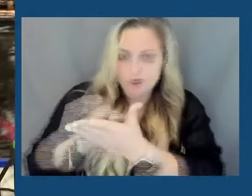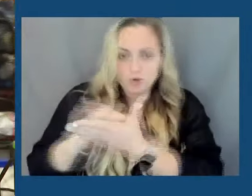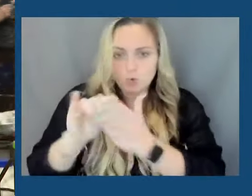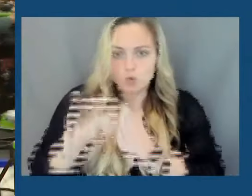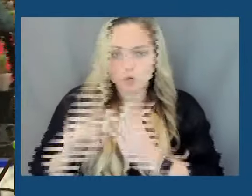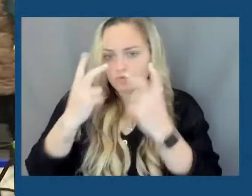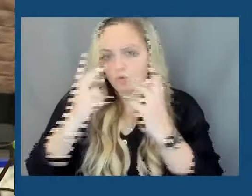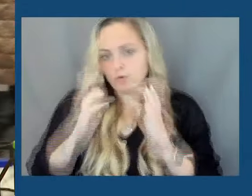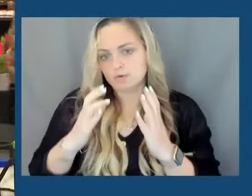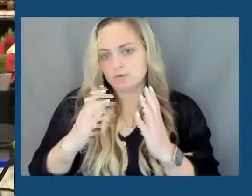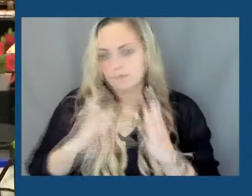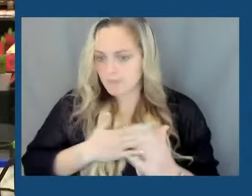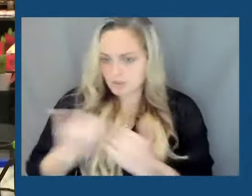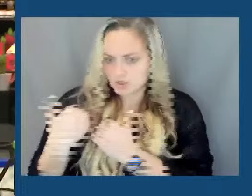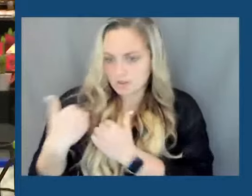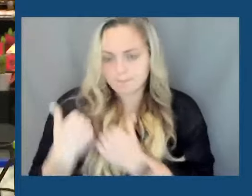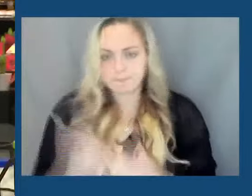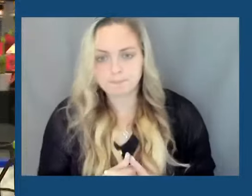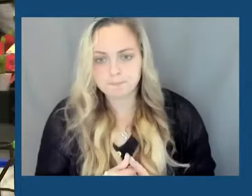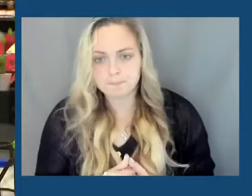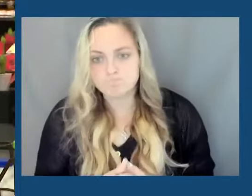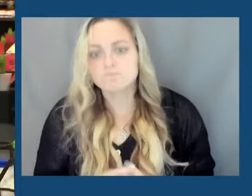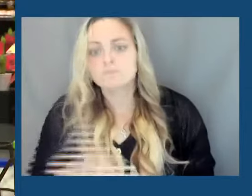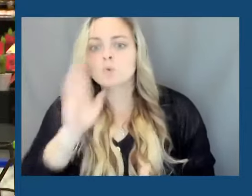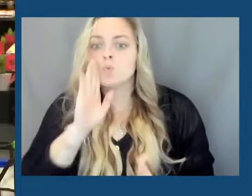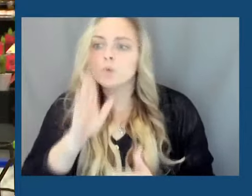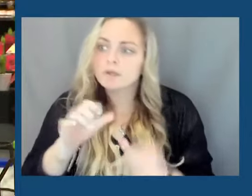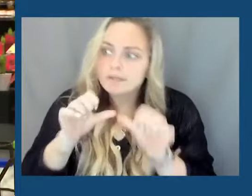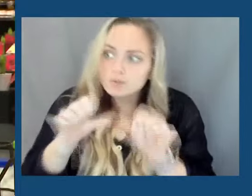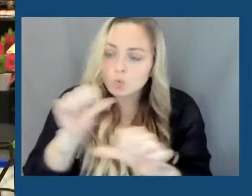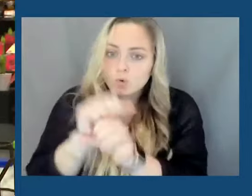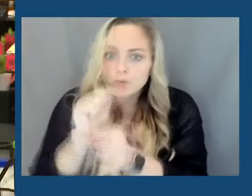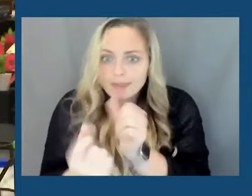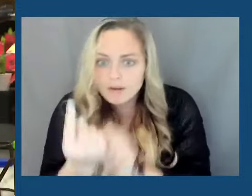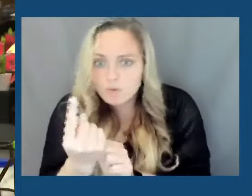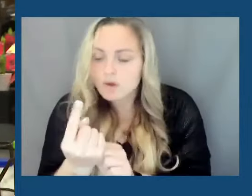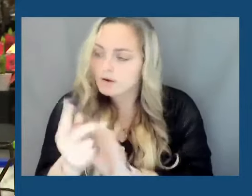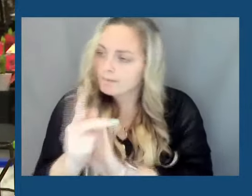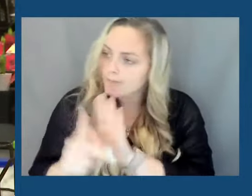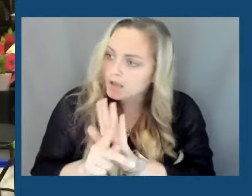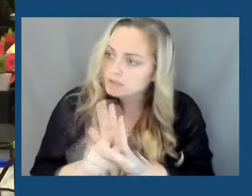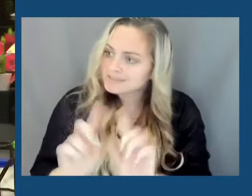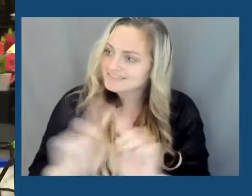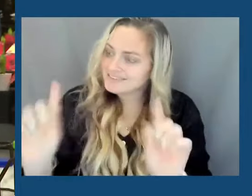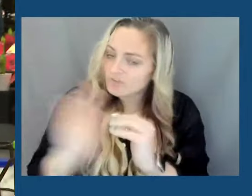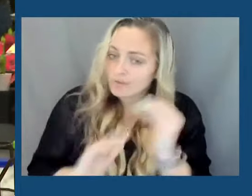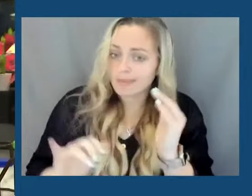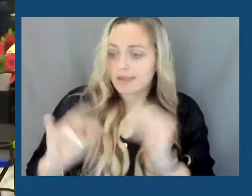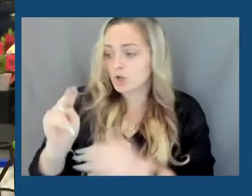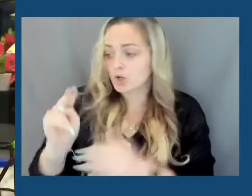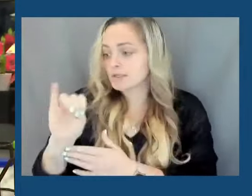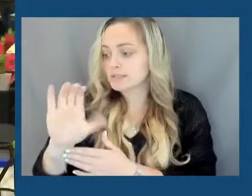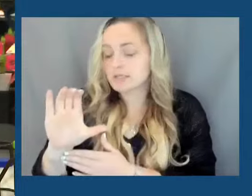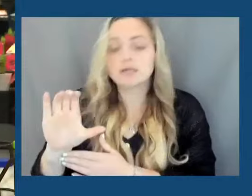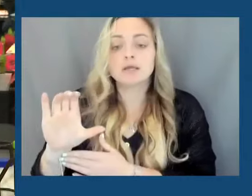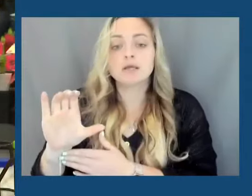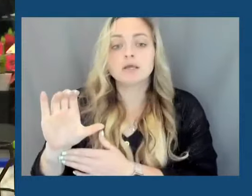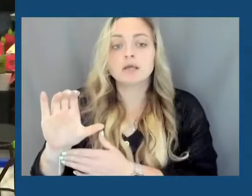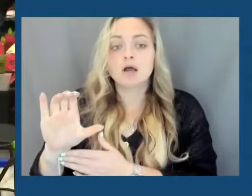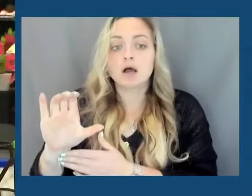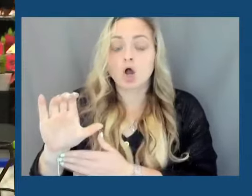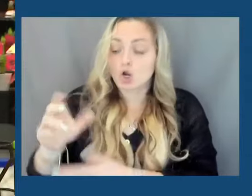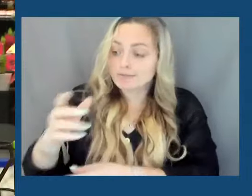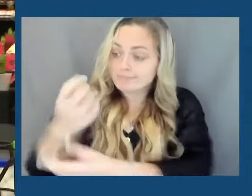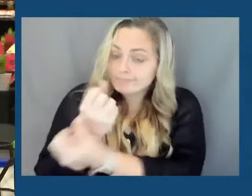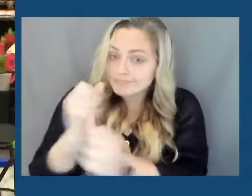criminals. I will continue to work with anyone. Our policies are very different than the city of New York's. Our sanctuary policies are different.